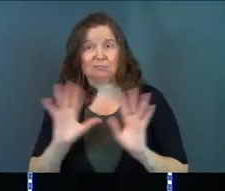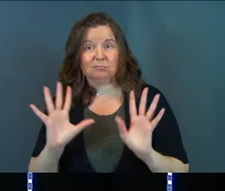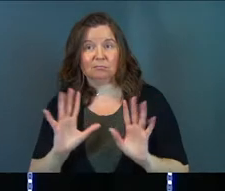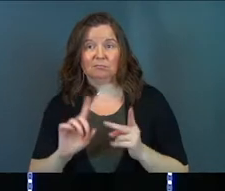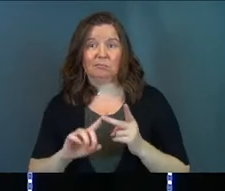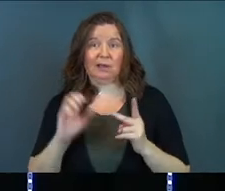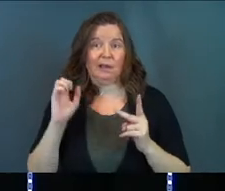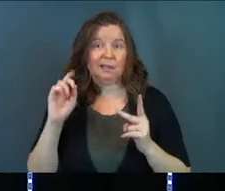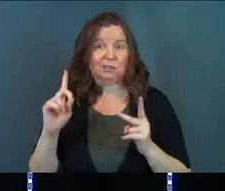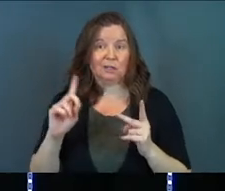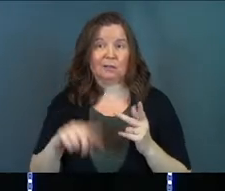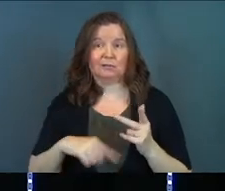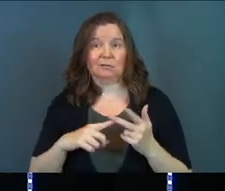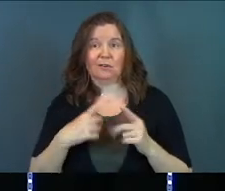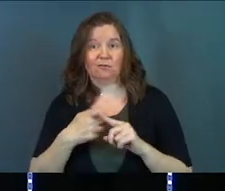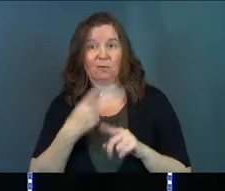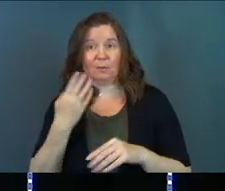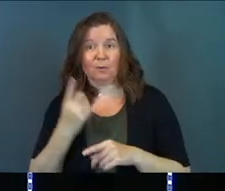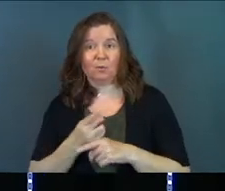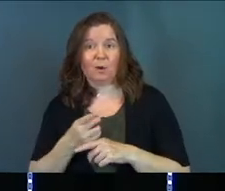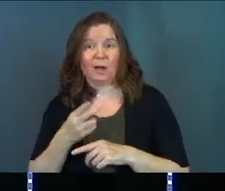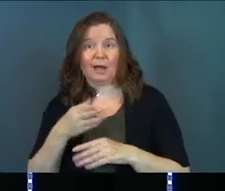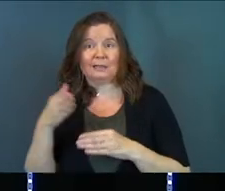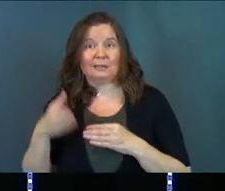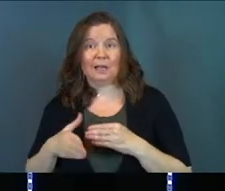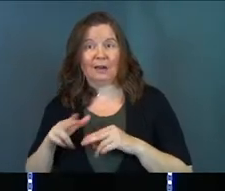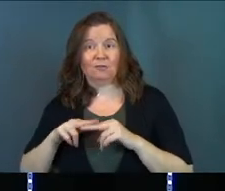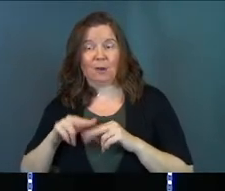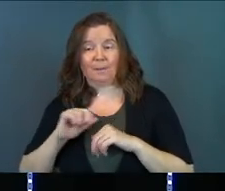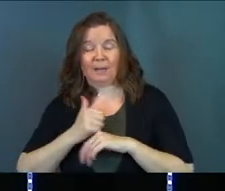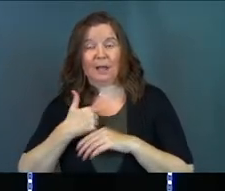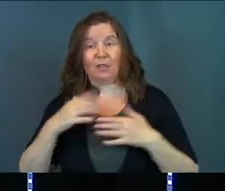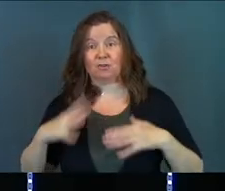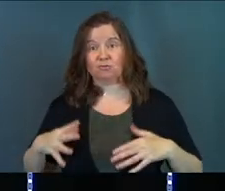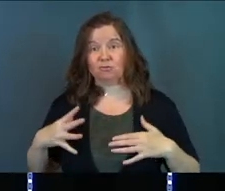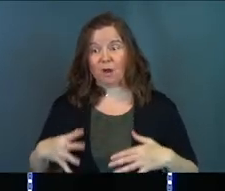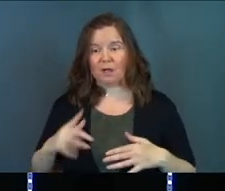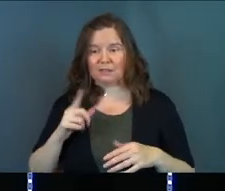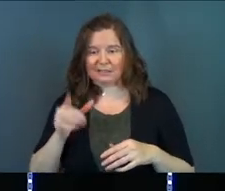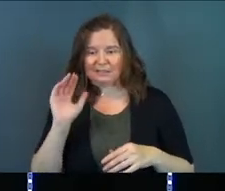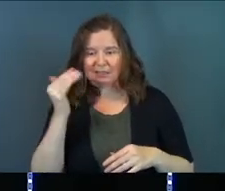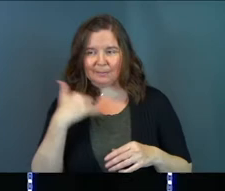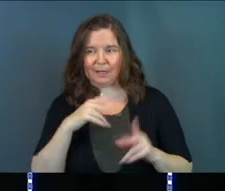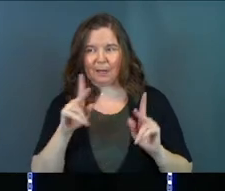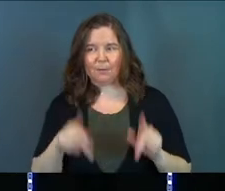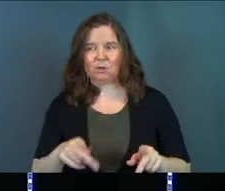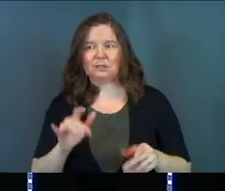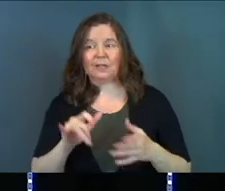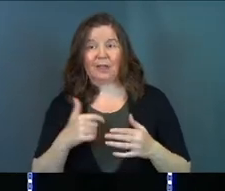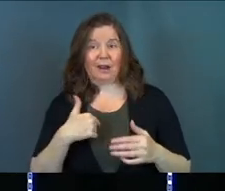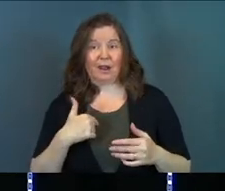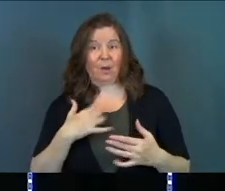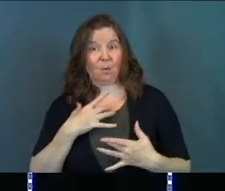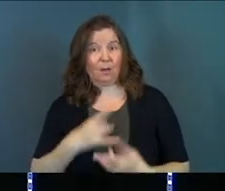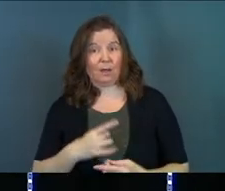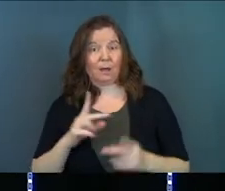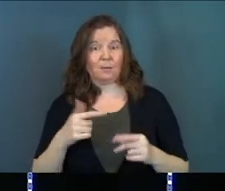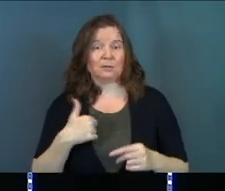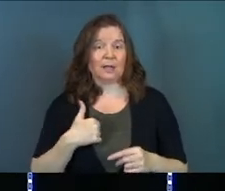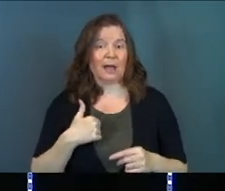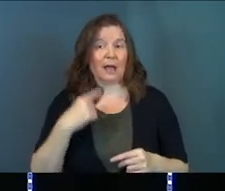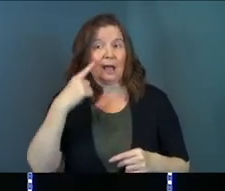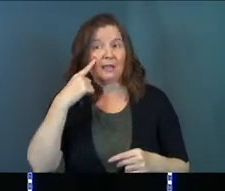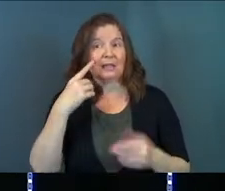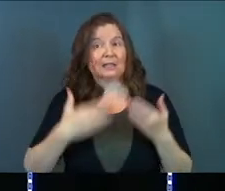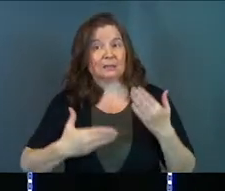sound educated? Did they sound like they came from the right side of the tracks? Based on how they dress, does this seem like a person that I would like, a person that